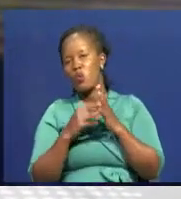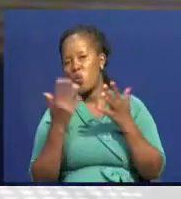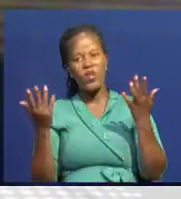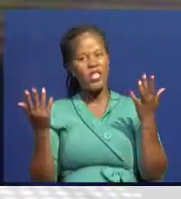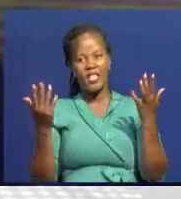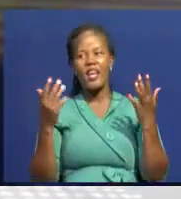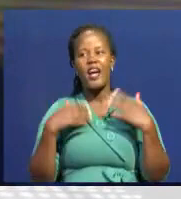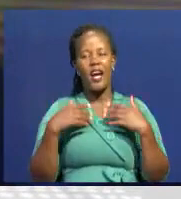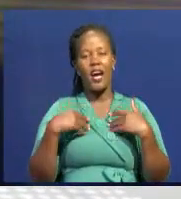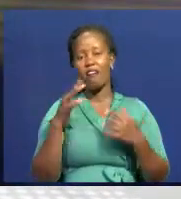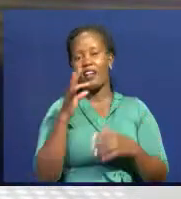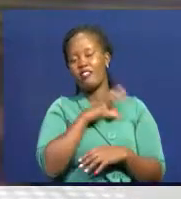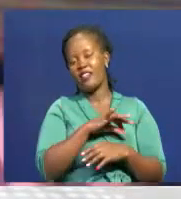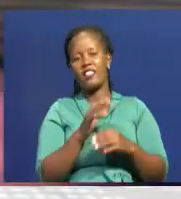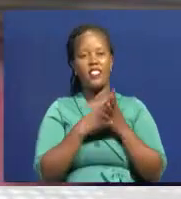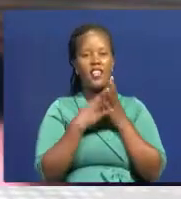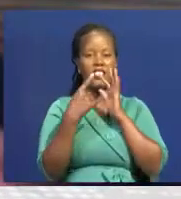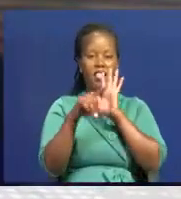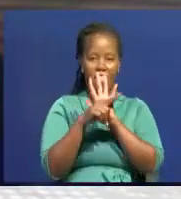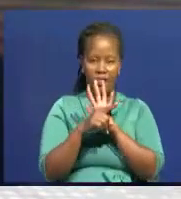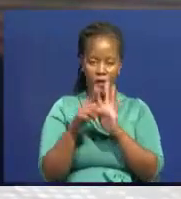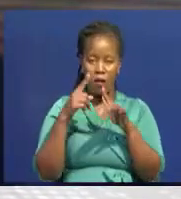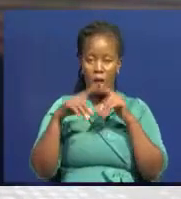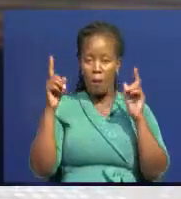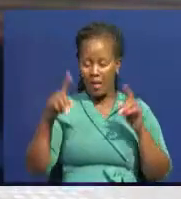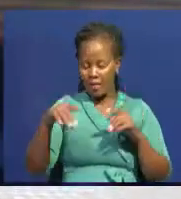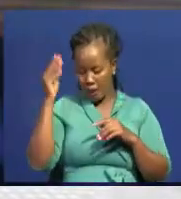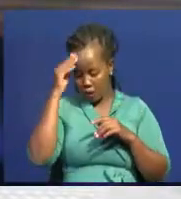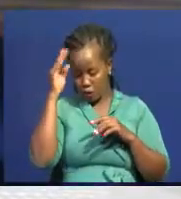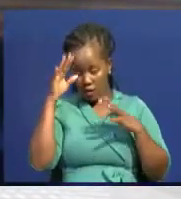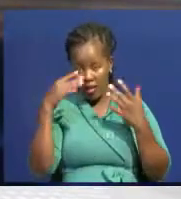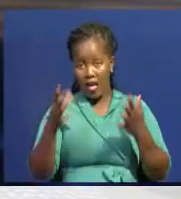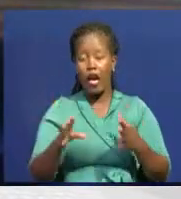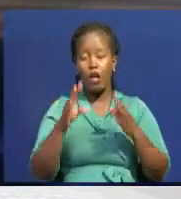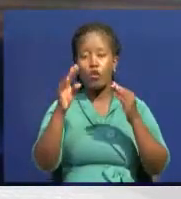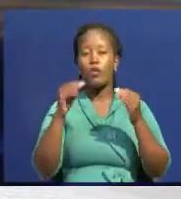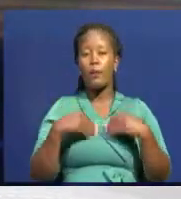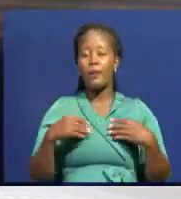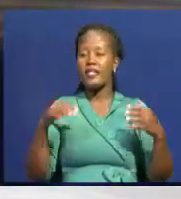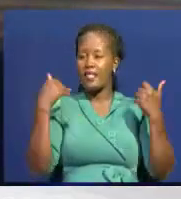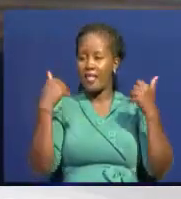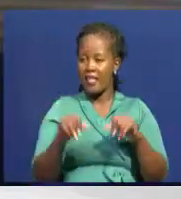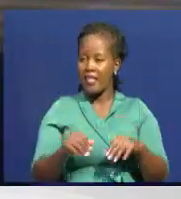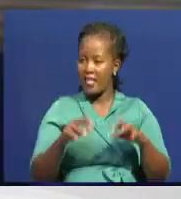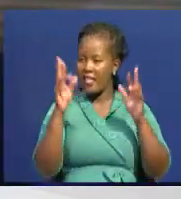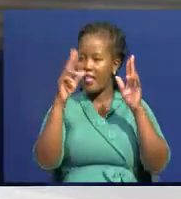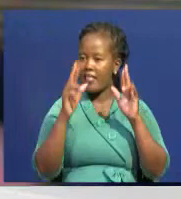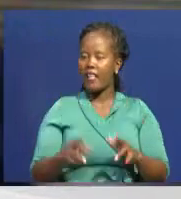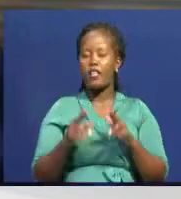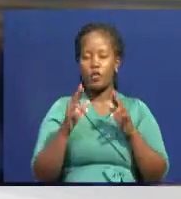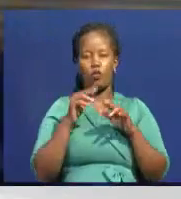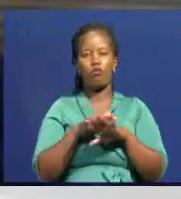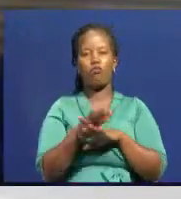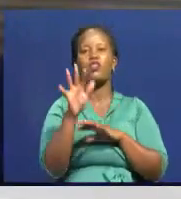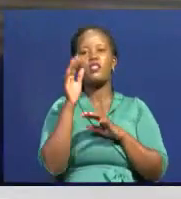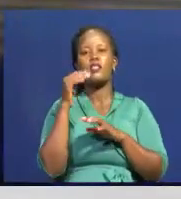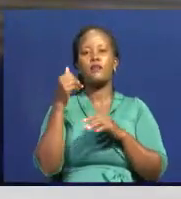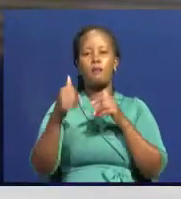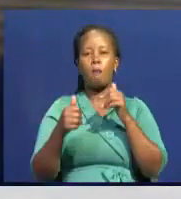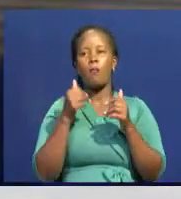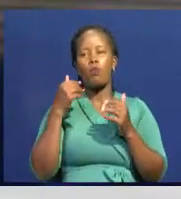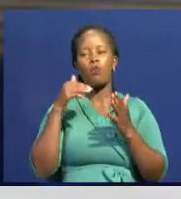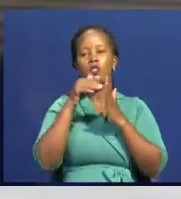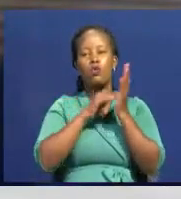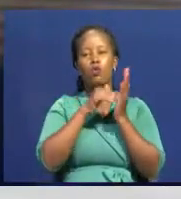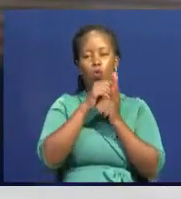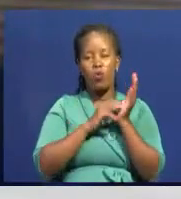it has its advantages, but we need to learn to embrace whenever international market forces weaken our